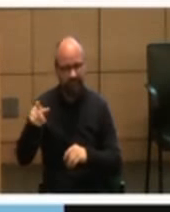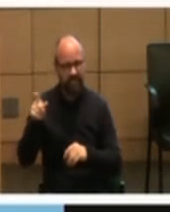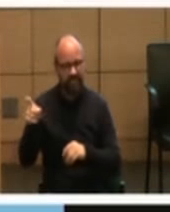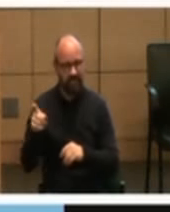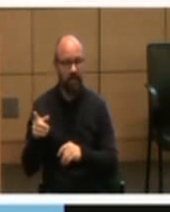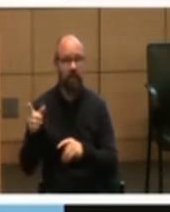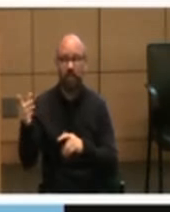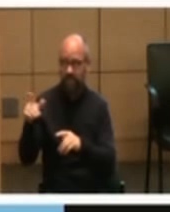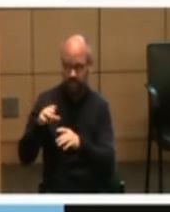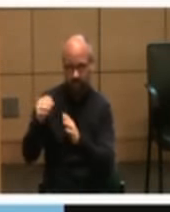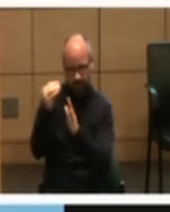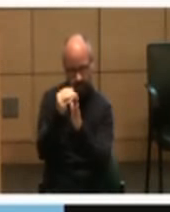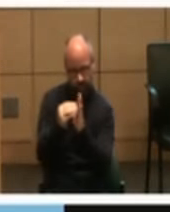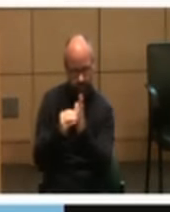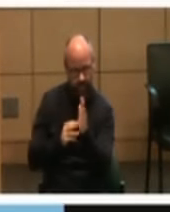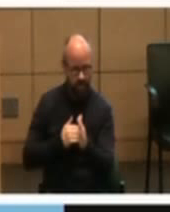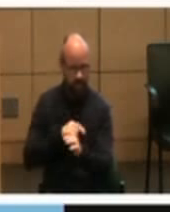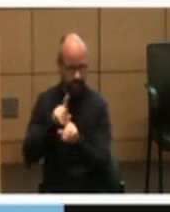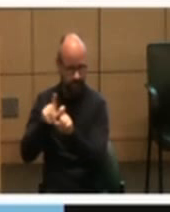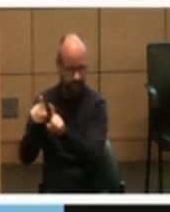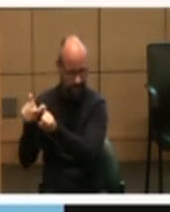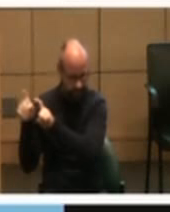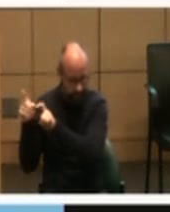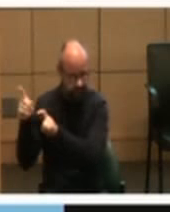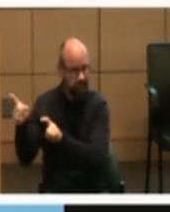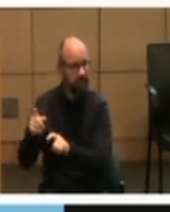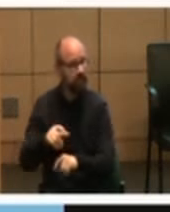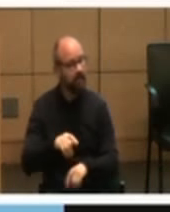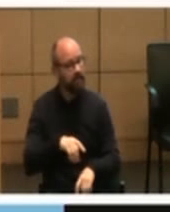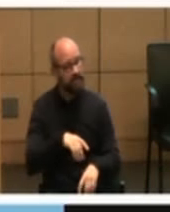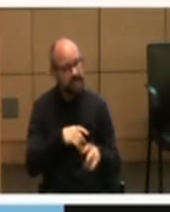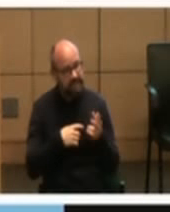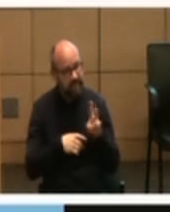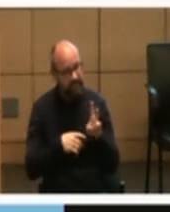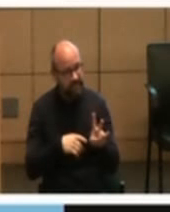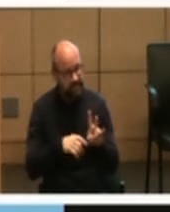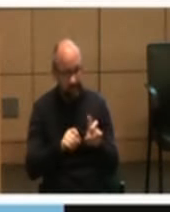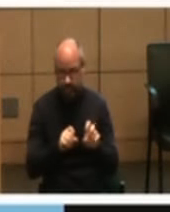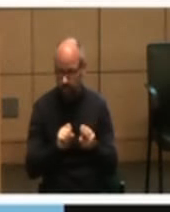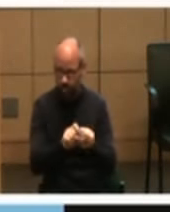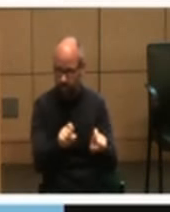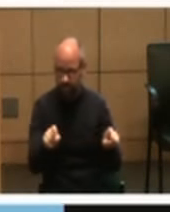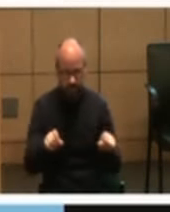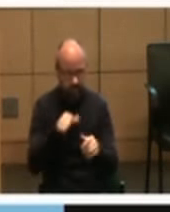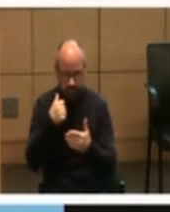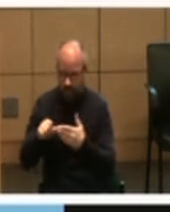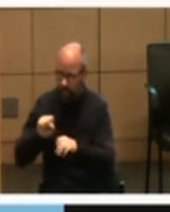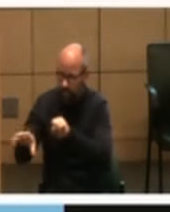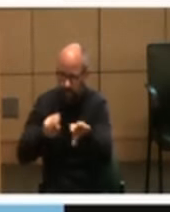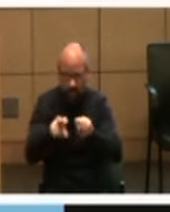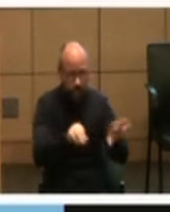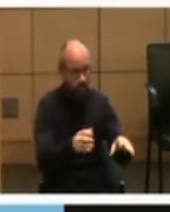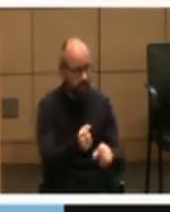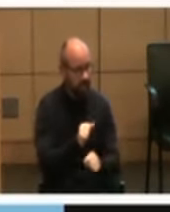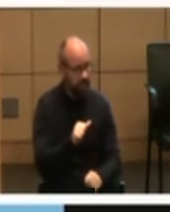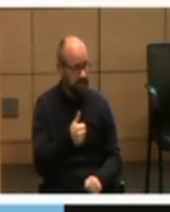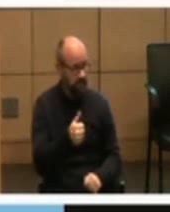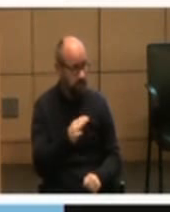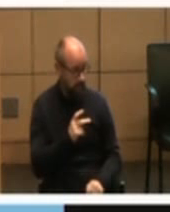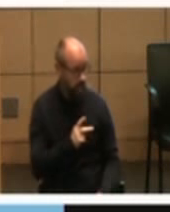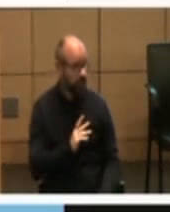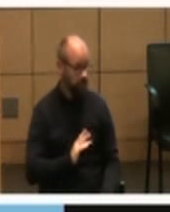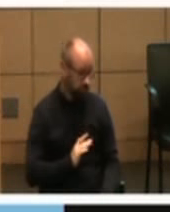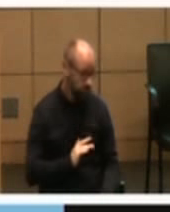hearing aid benefit, and 10 of the 17 questionnaires that we mailed out to the parents were returned. And we wanted to